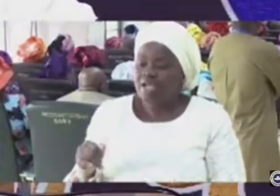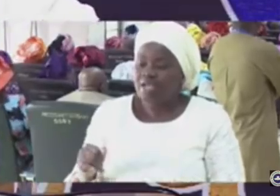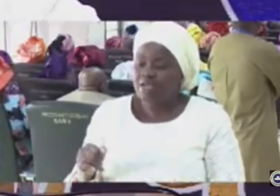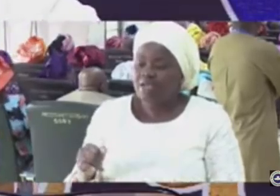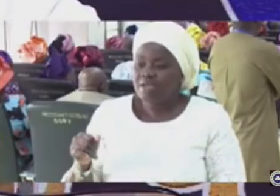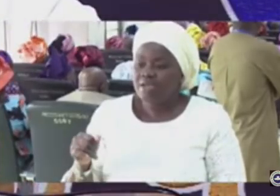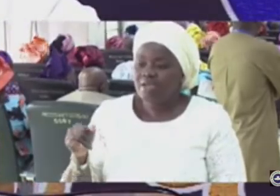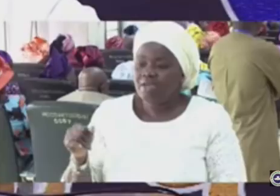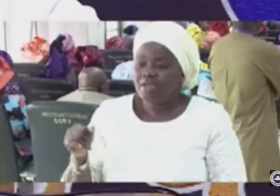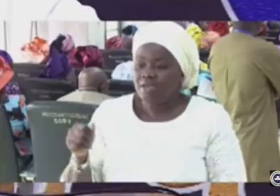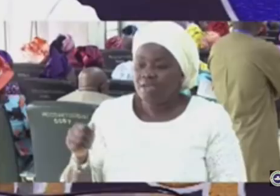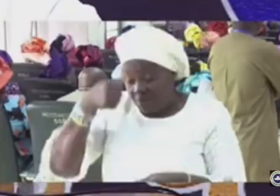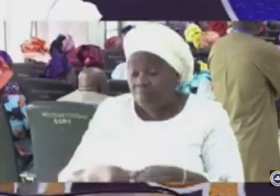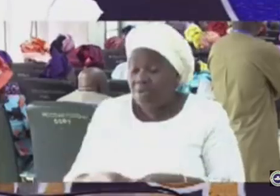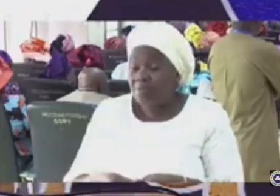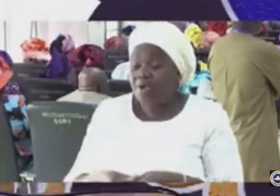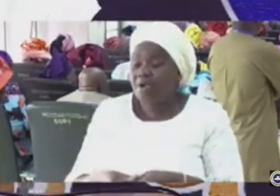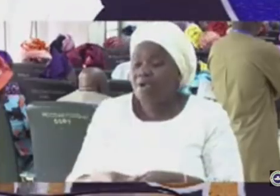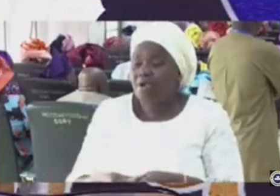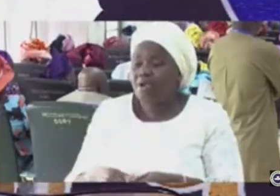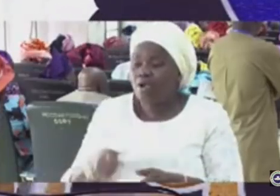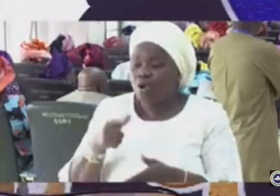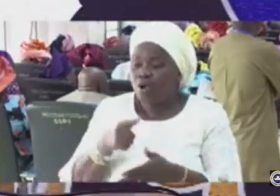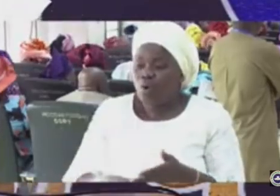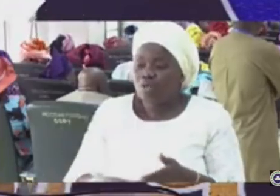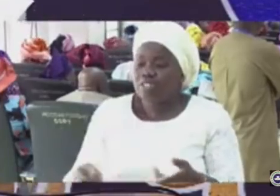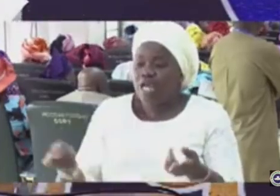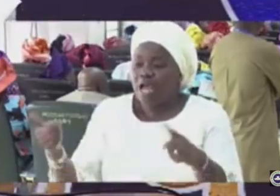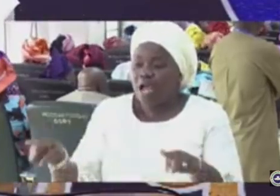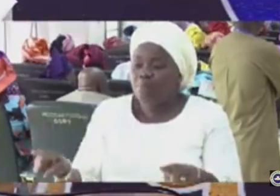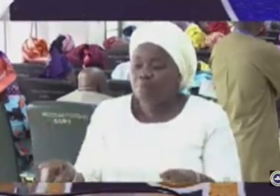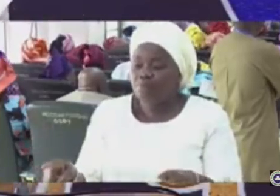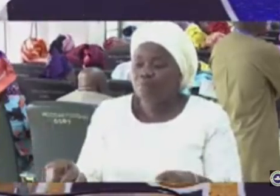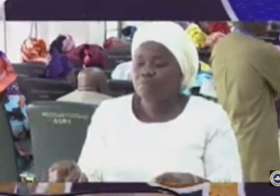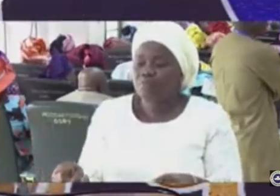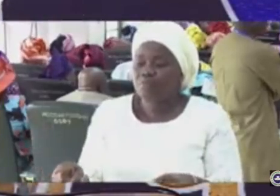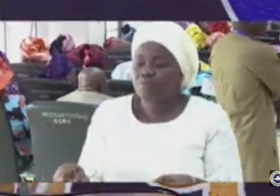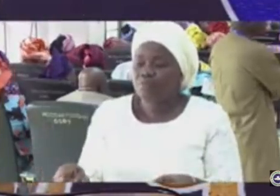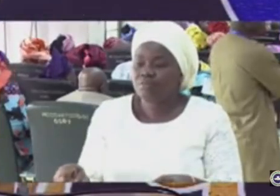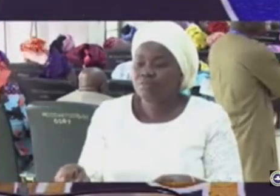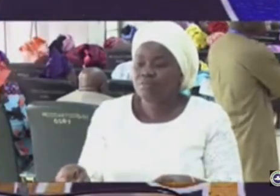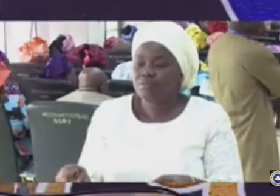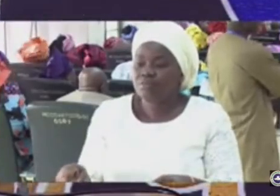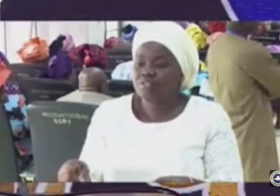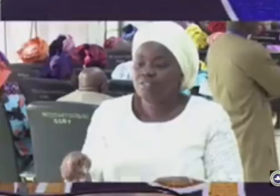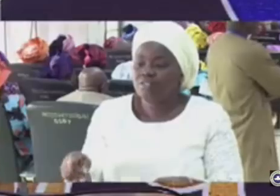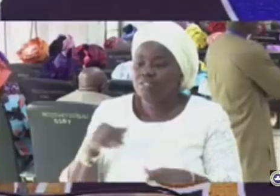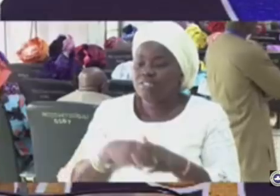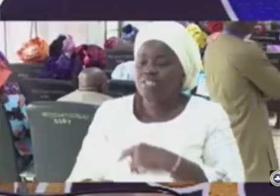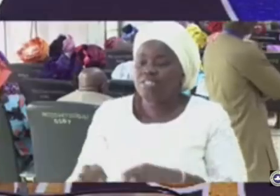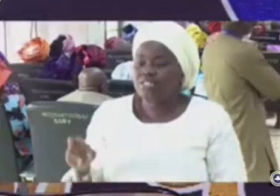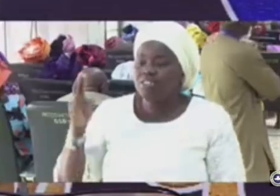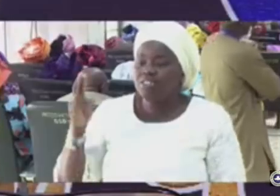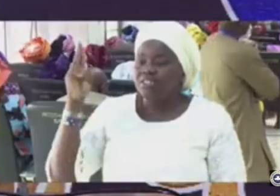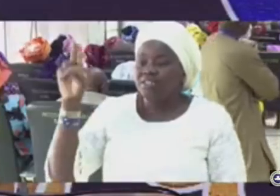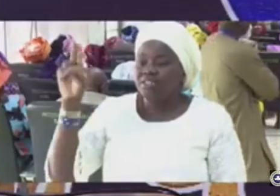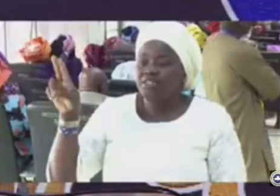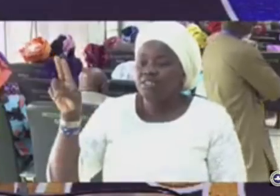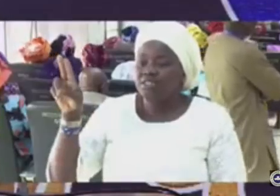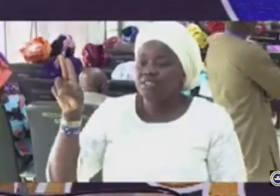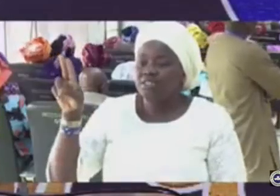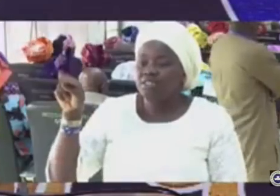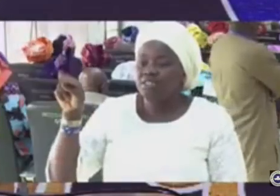1965. There was this girl in our team, in the university team.